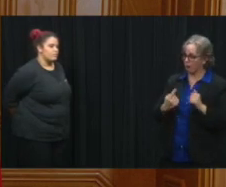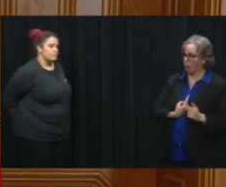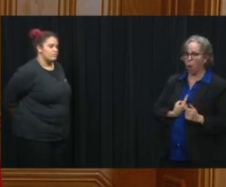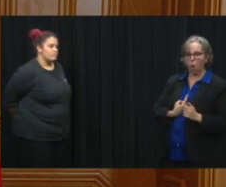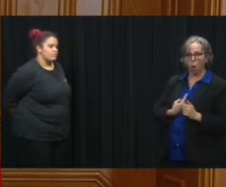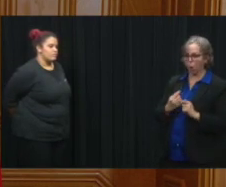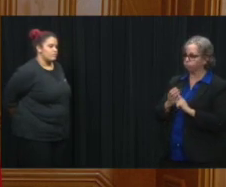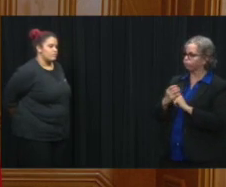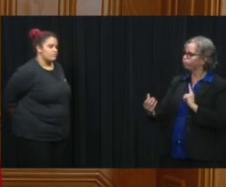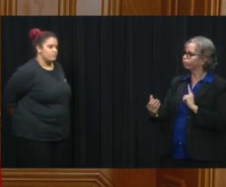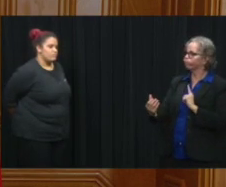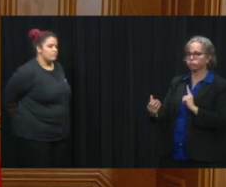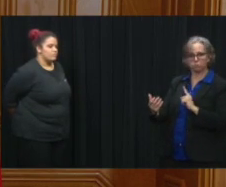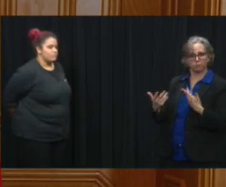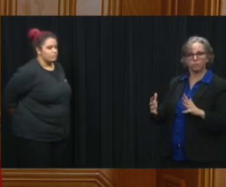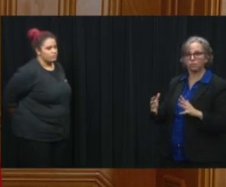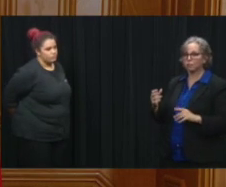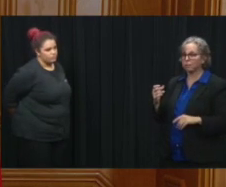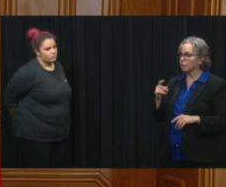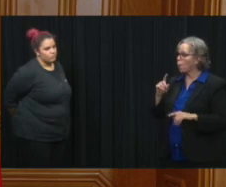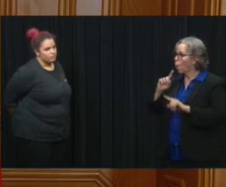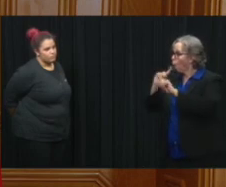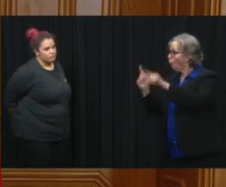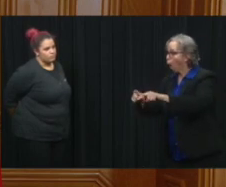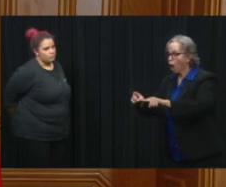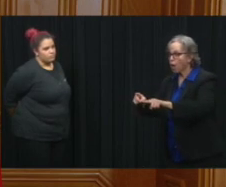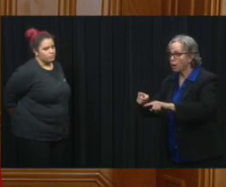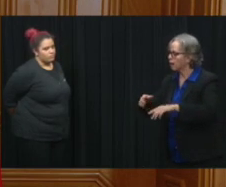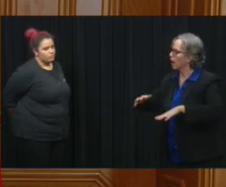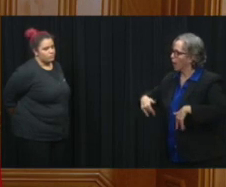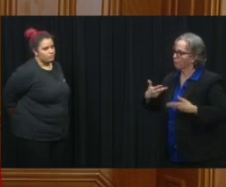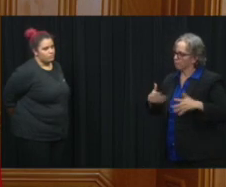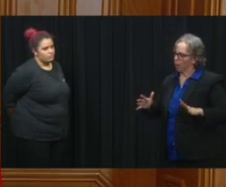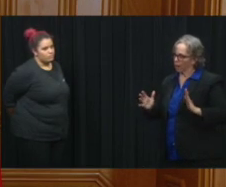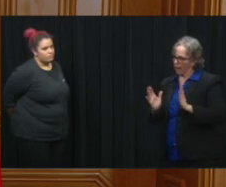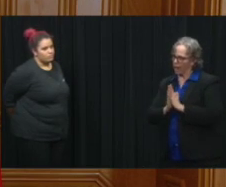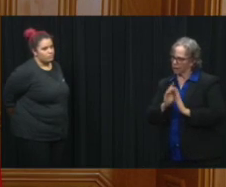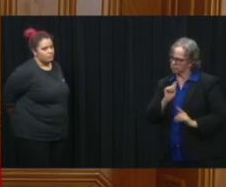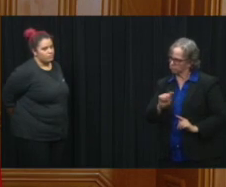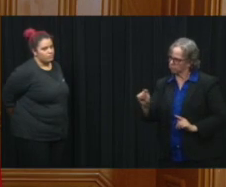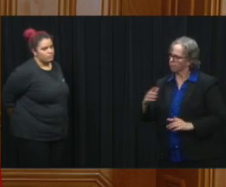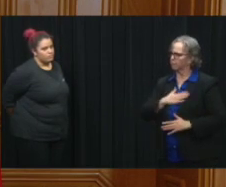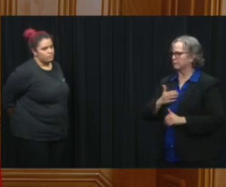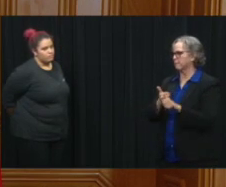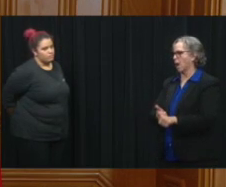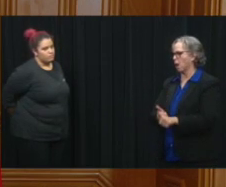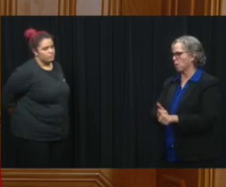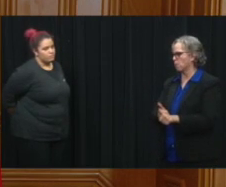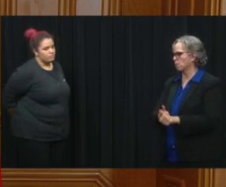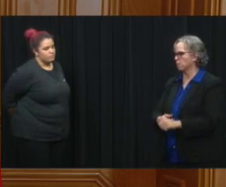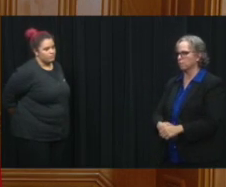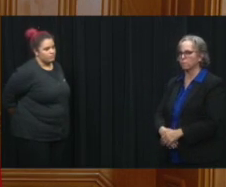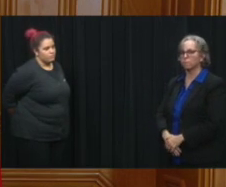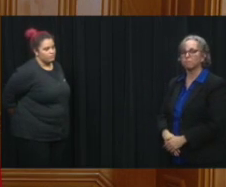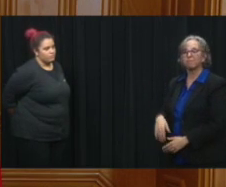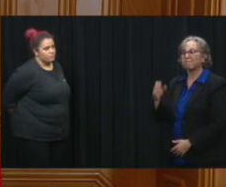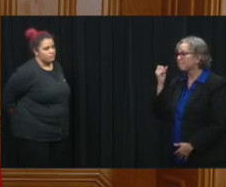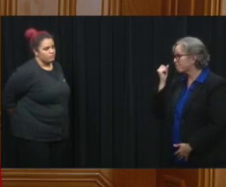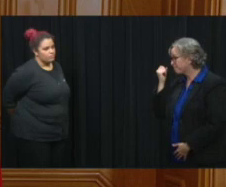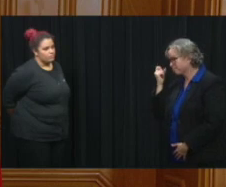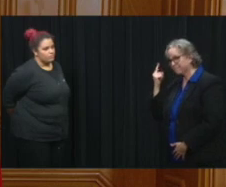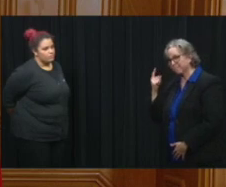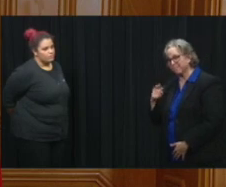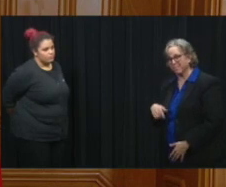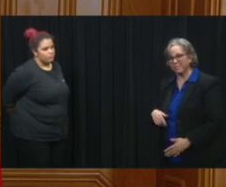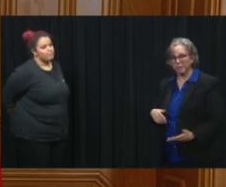form of an order, but look, there's nobody out there who's watching this who would want to